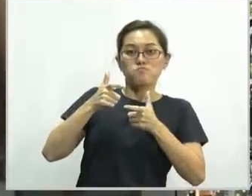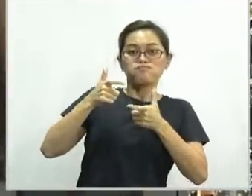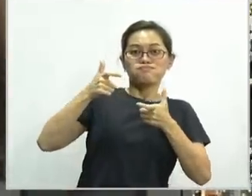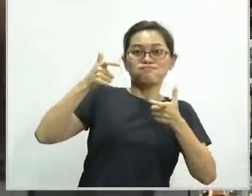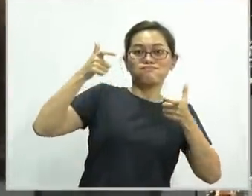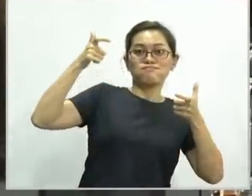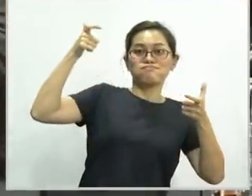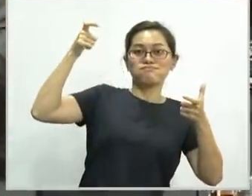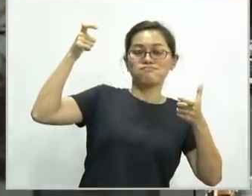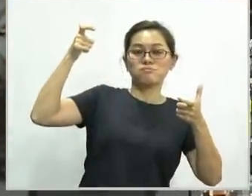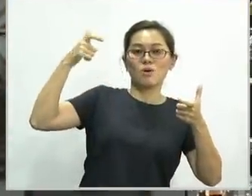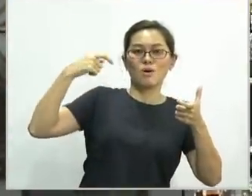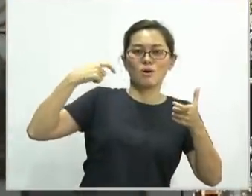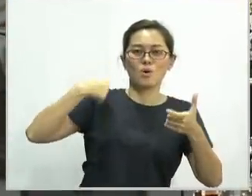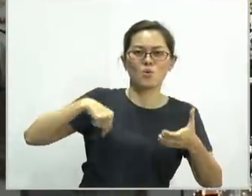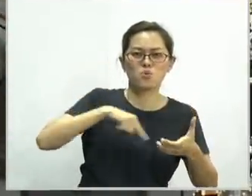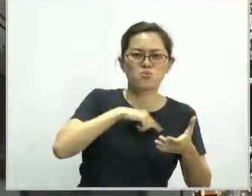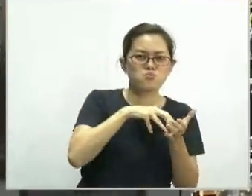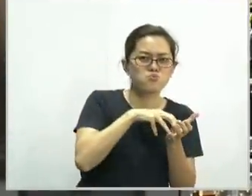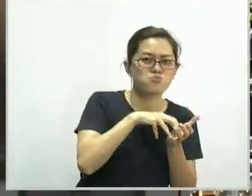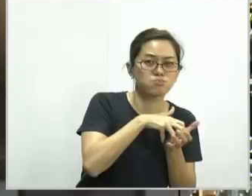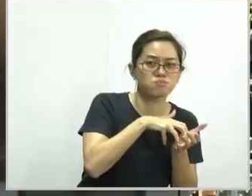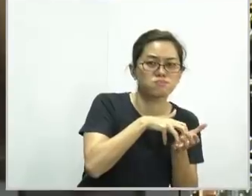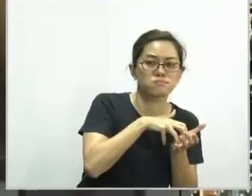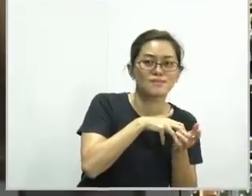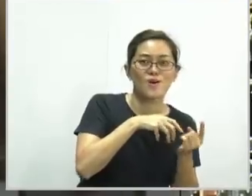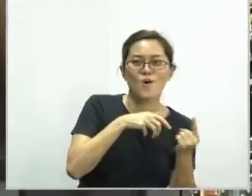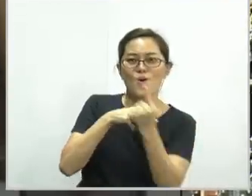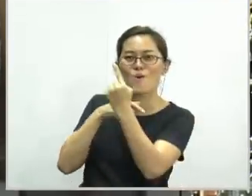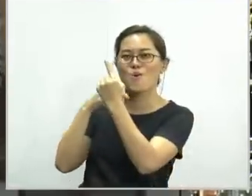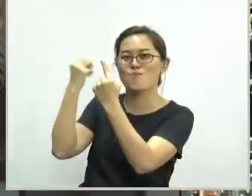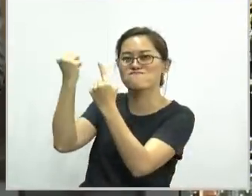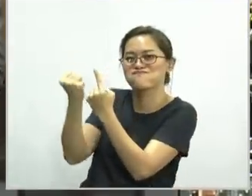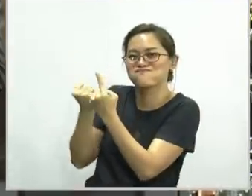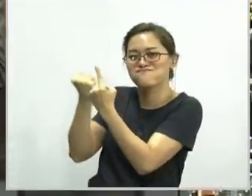We are weak, but You are strong.